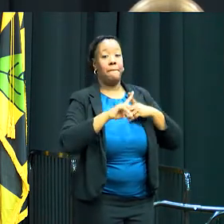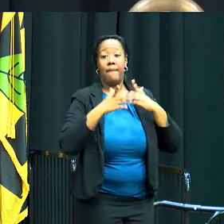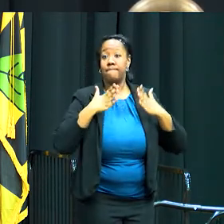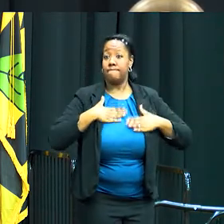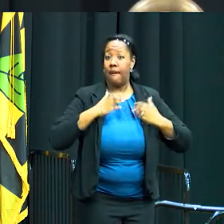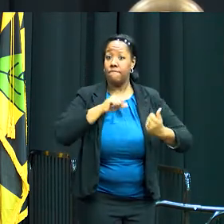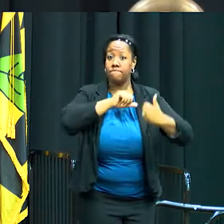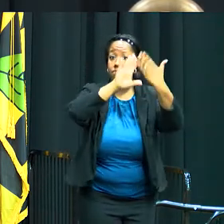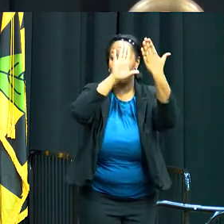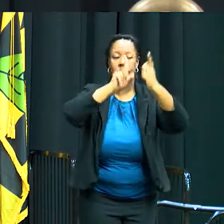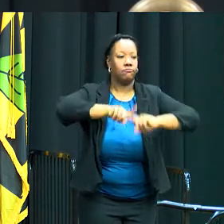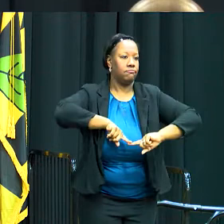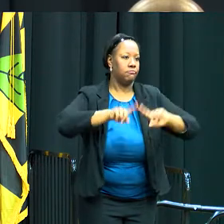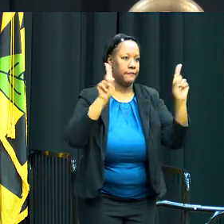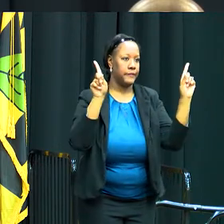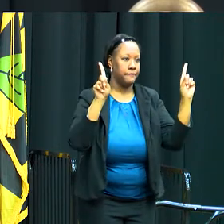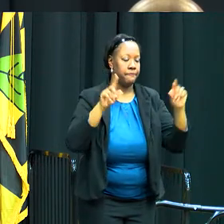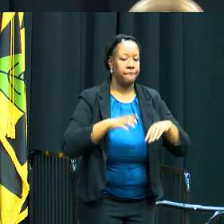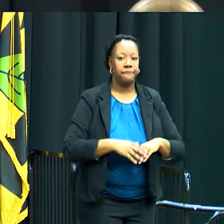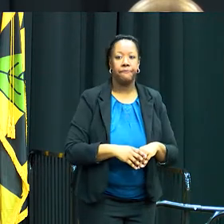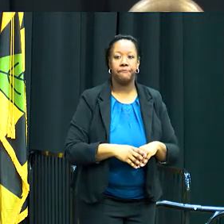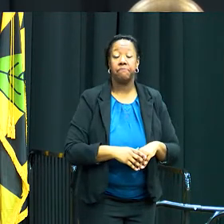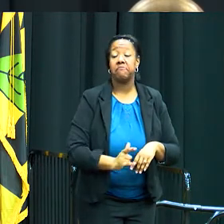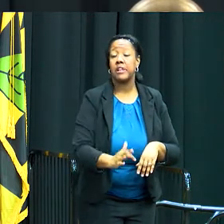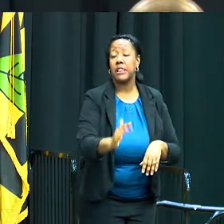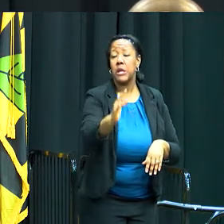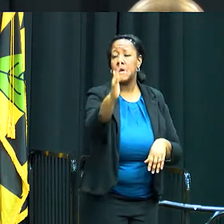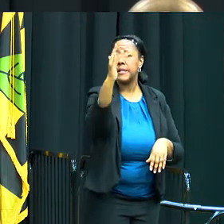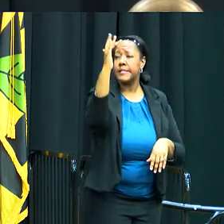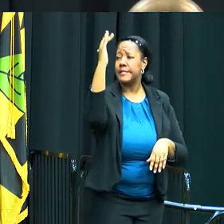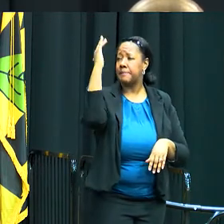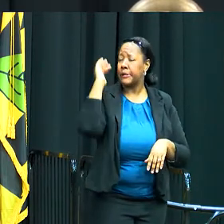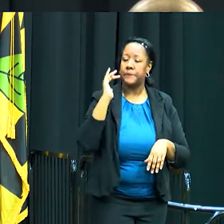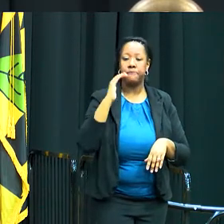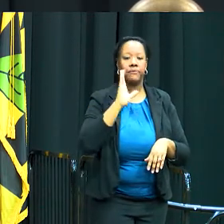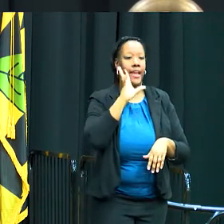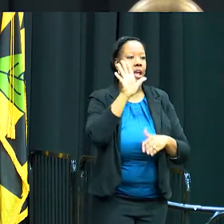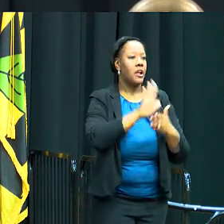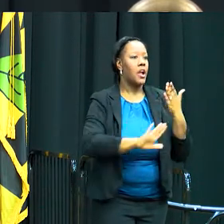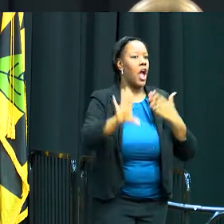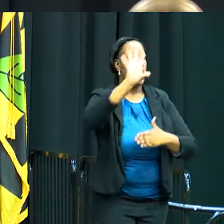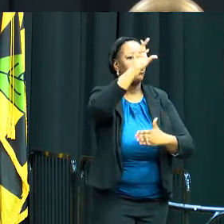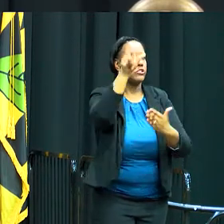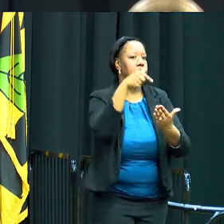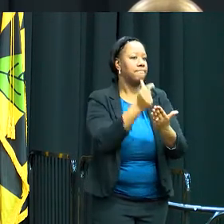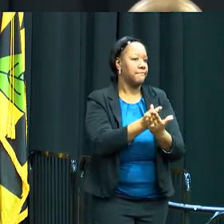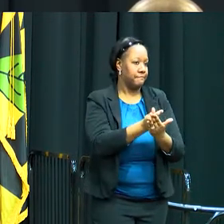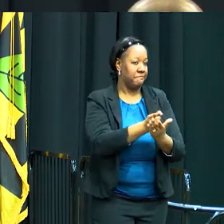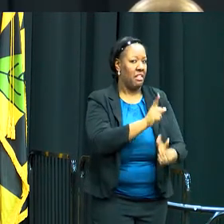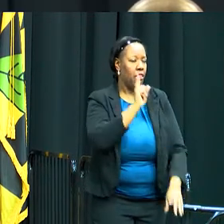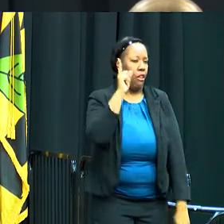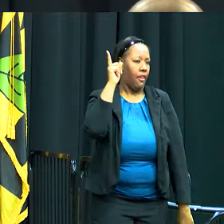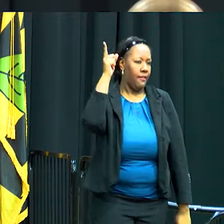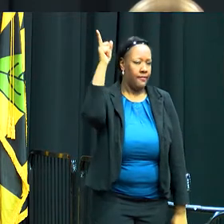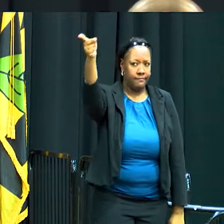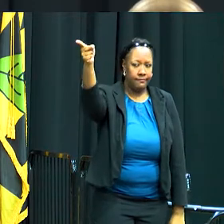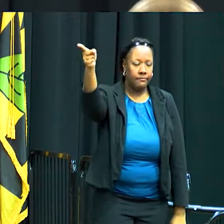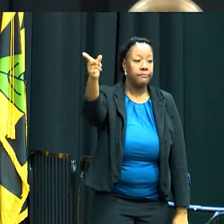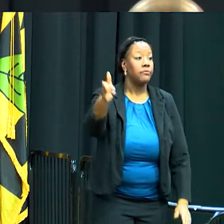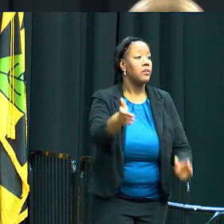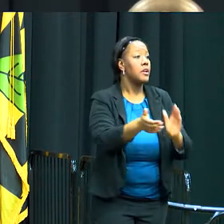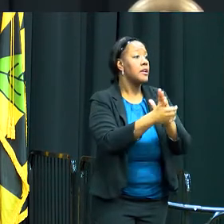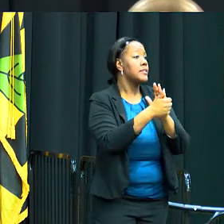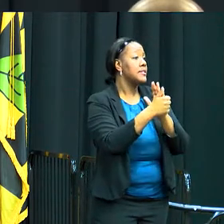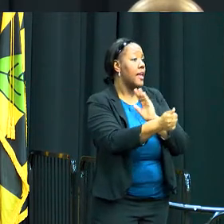today. A long time ago in a college commencement far away, a talented and